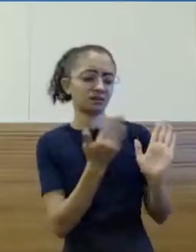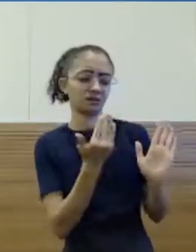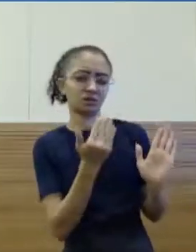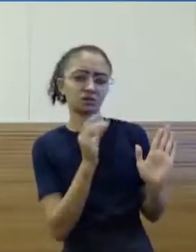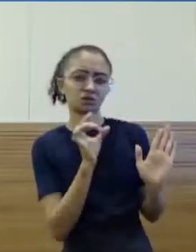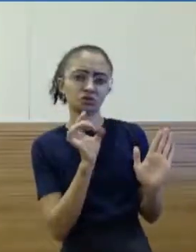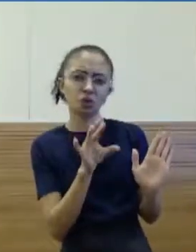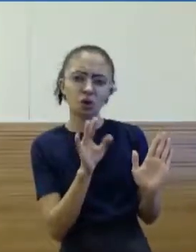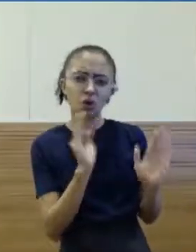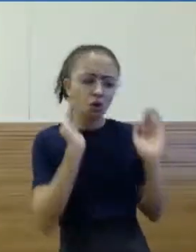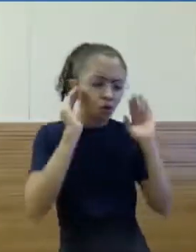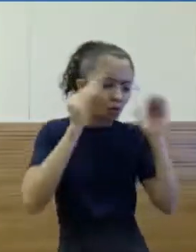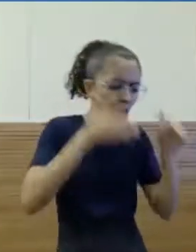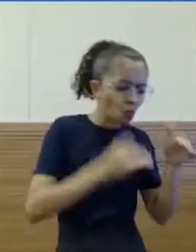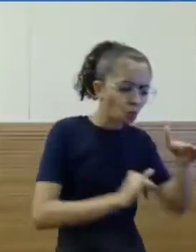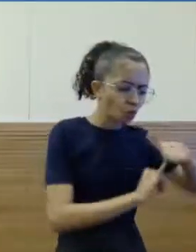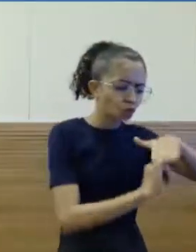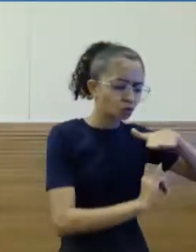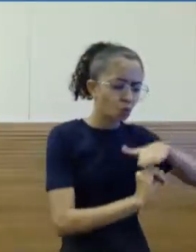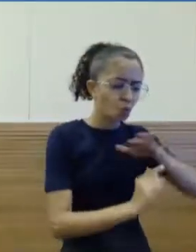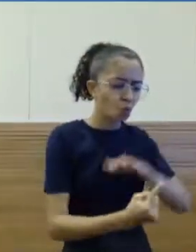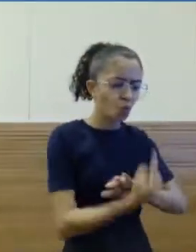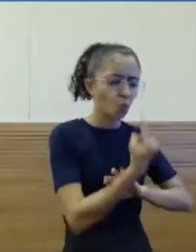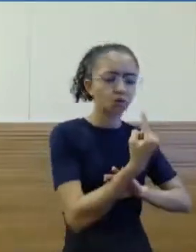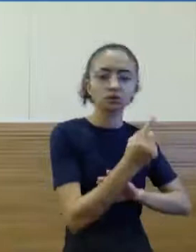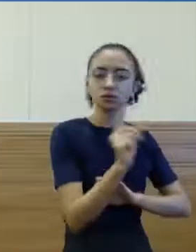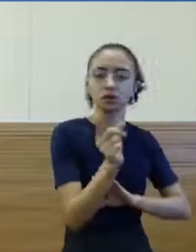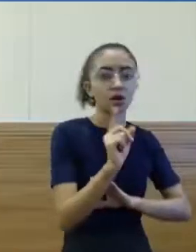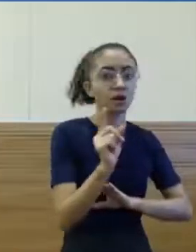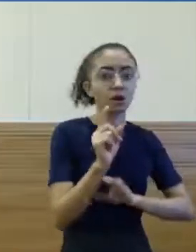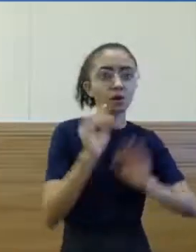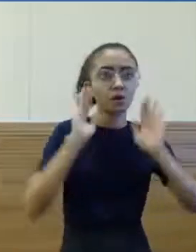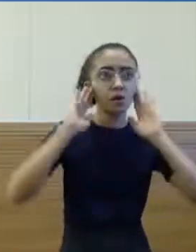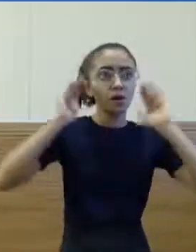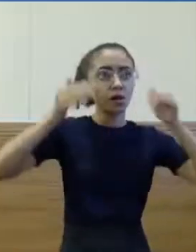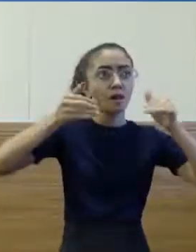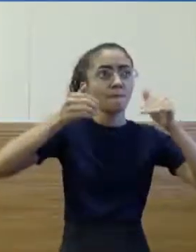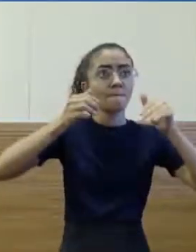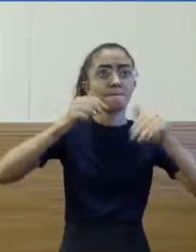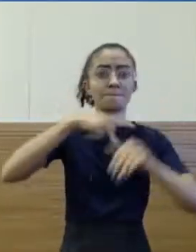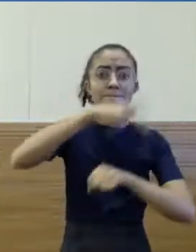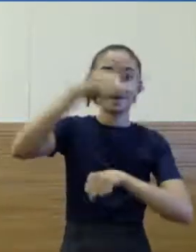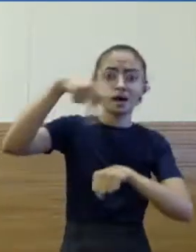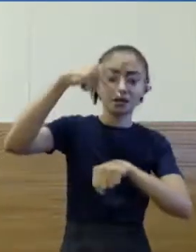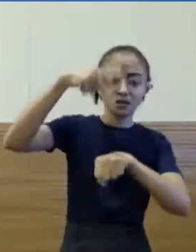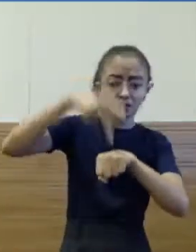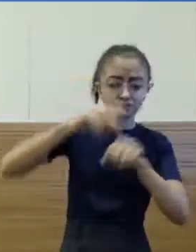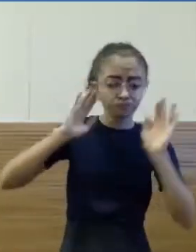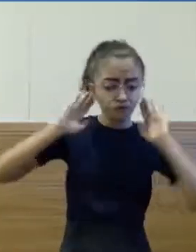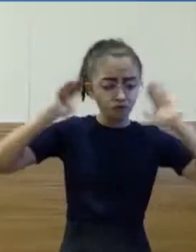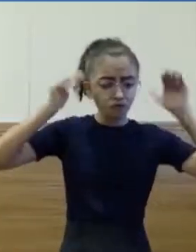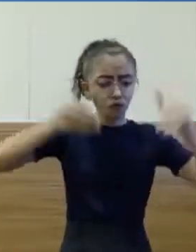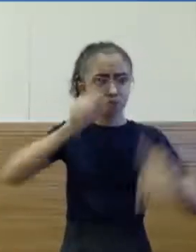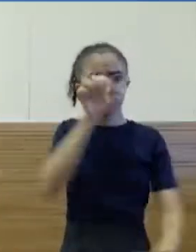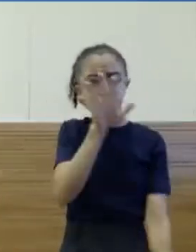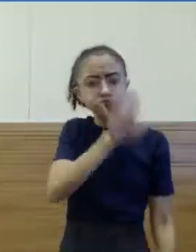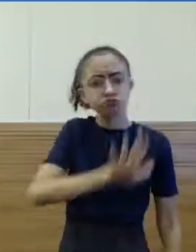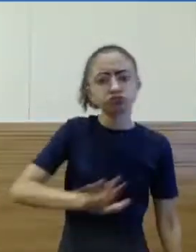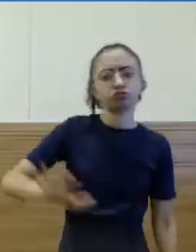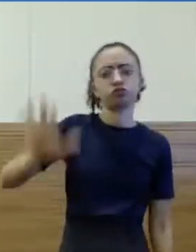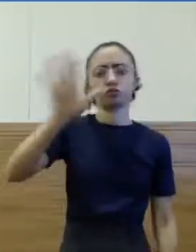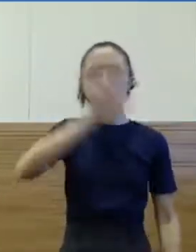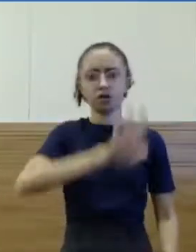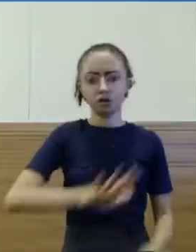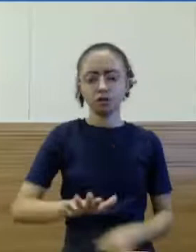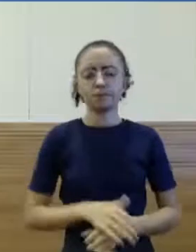And well, this guidelines did not belong to an institution, but to a country.